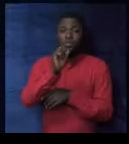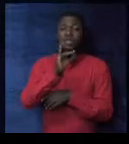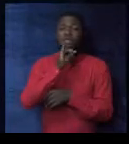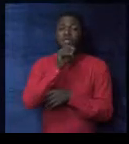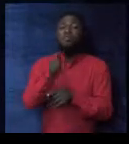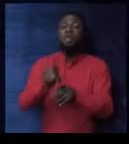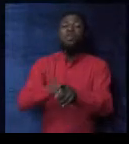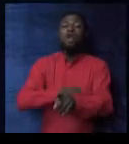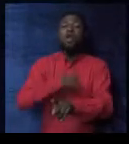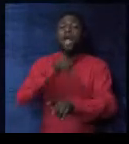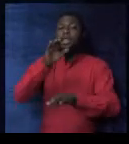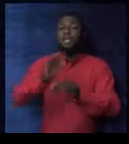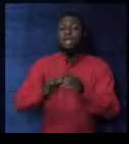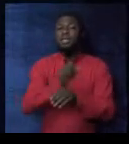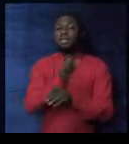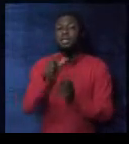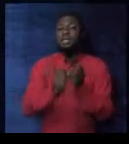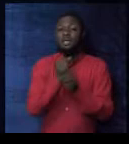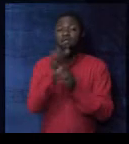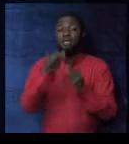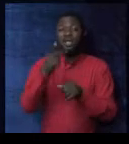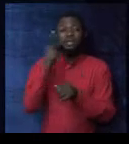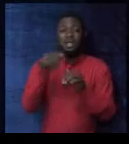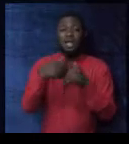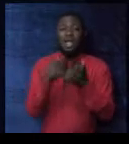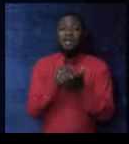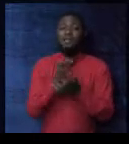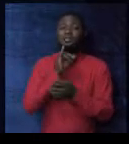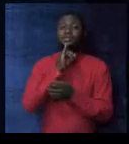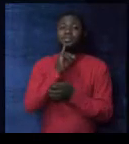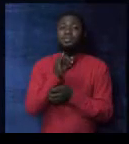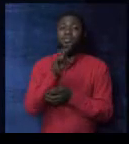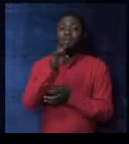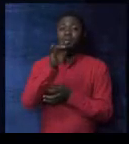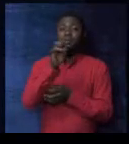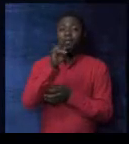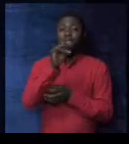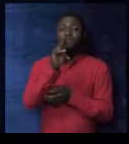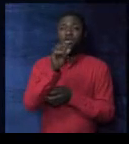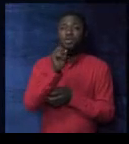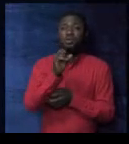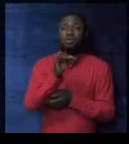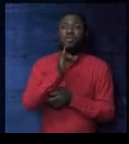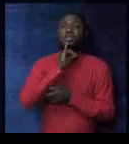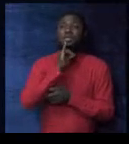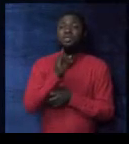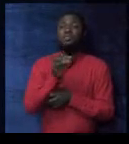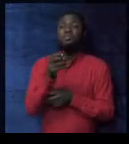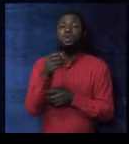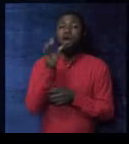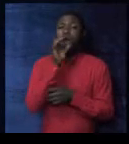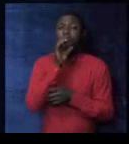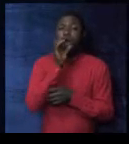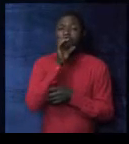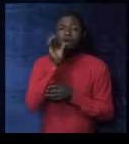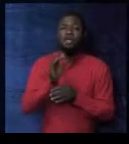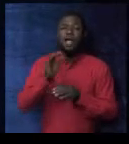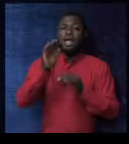is longer than a year. You can see how it is. Venus is hotter than